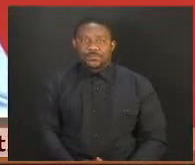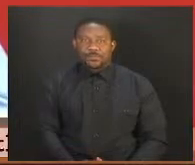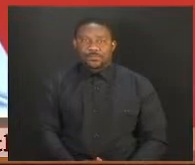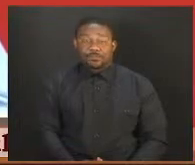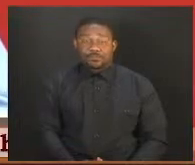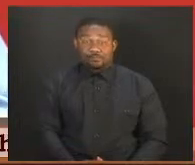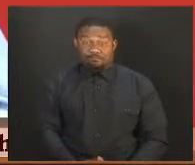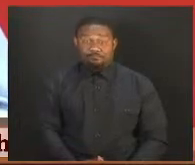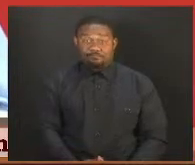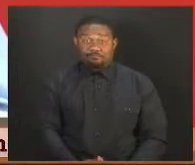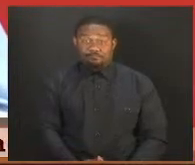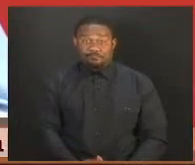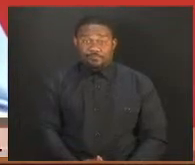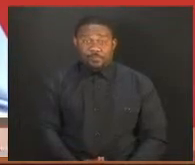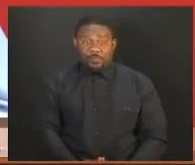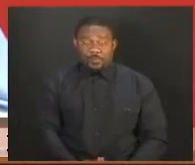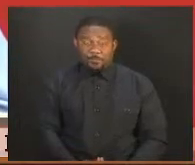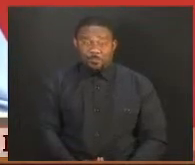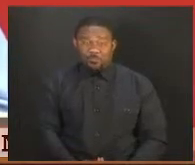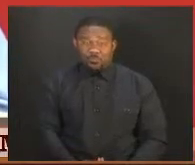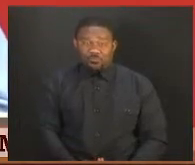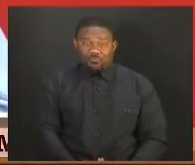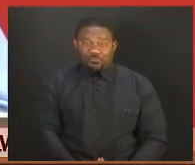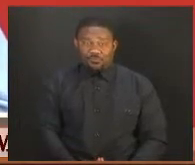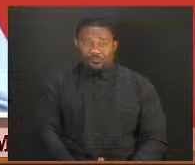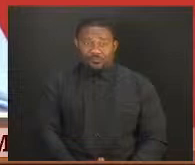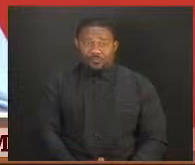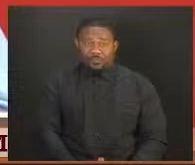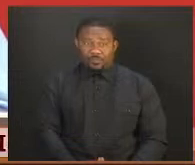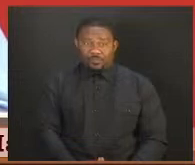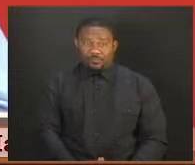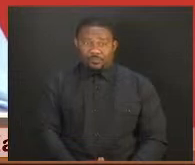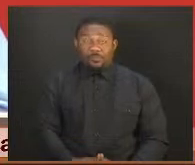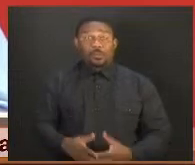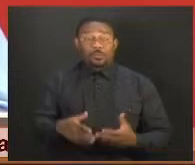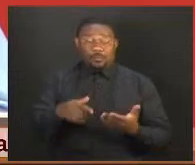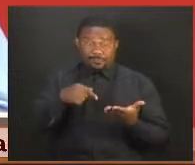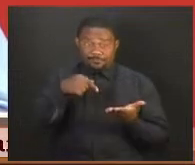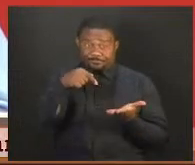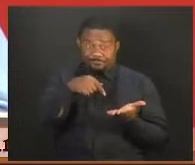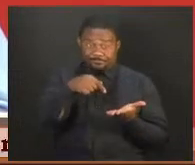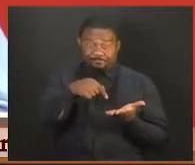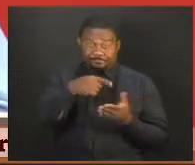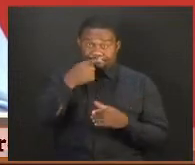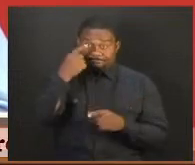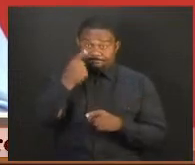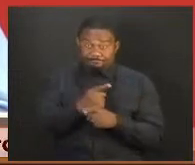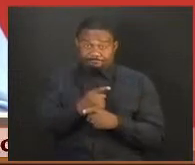Honourable Member, this is the correct designation.